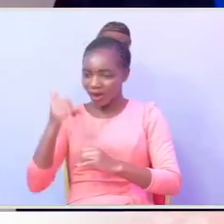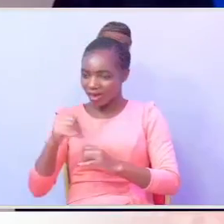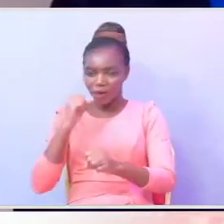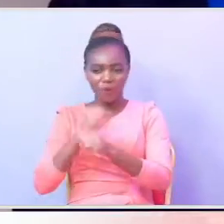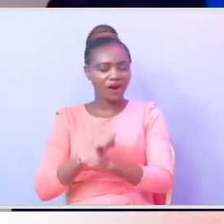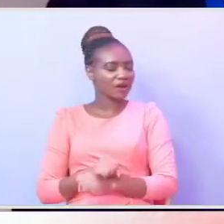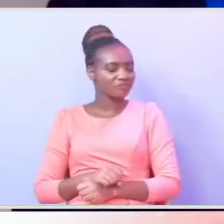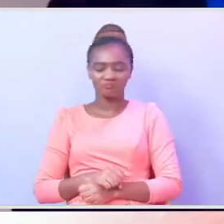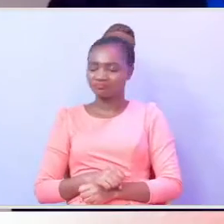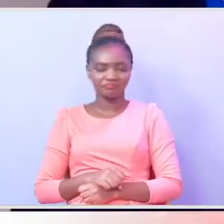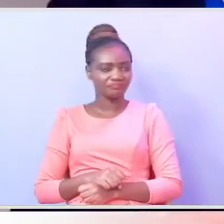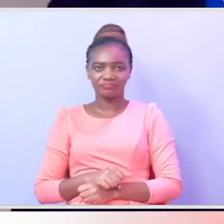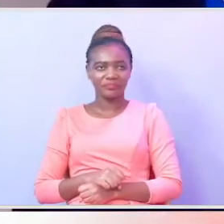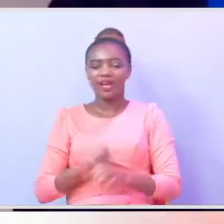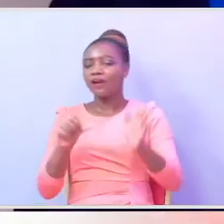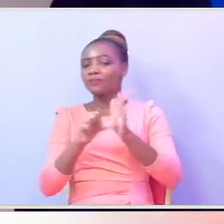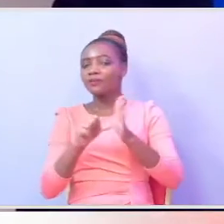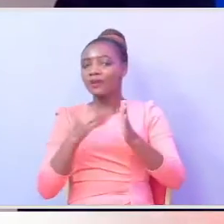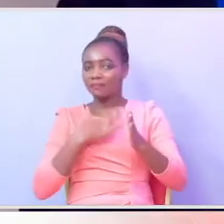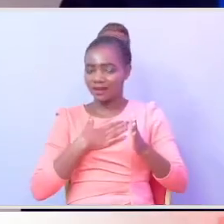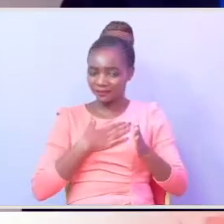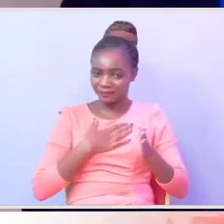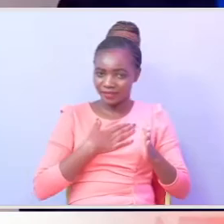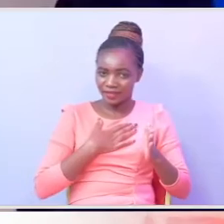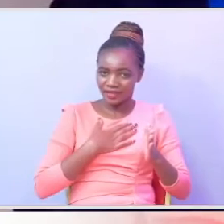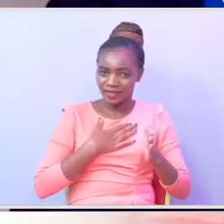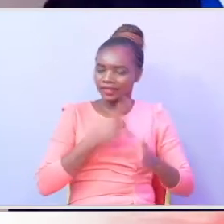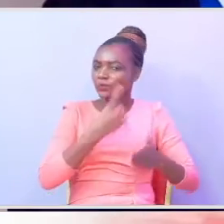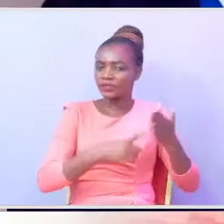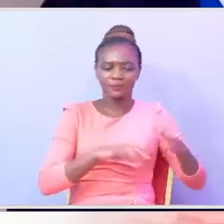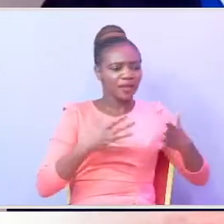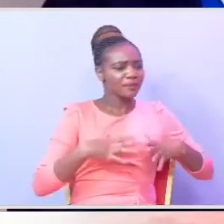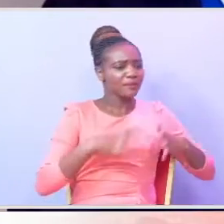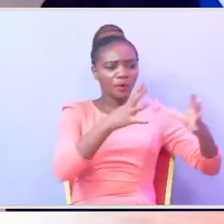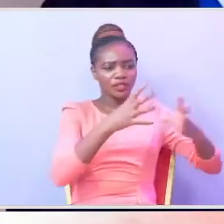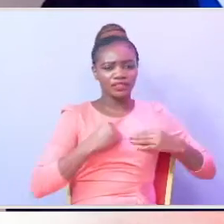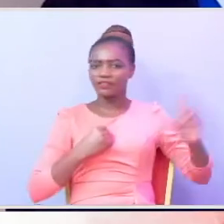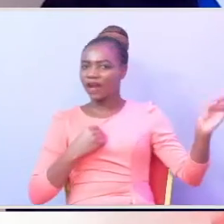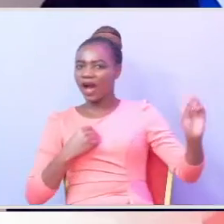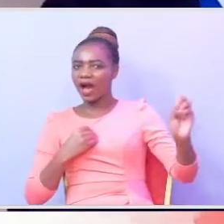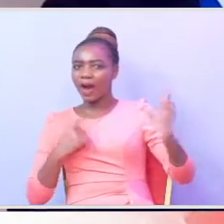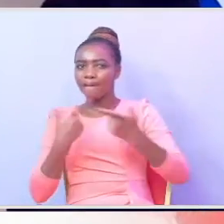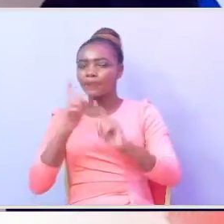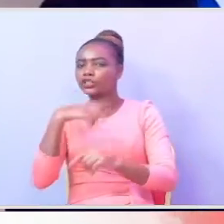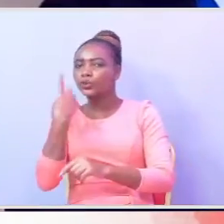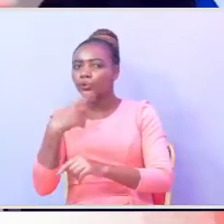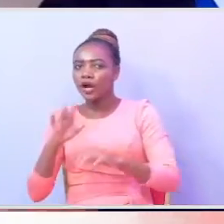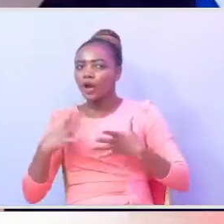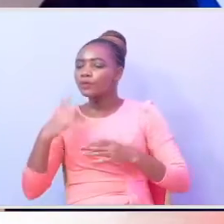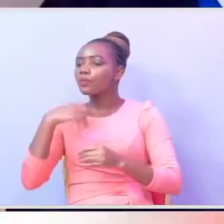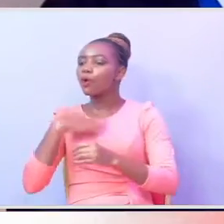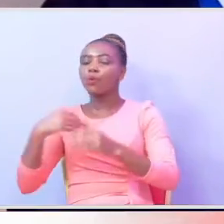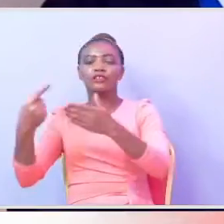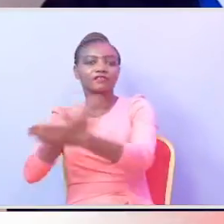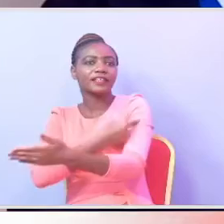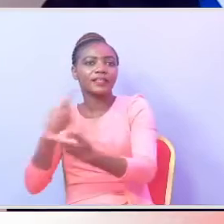My problem is not the people who are refusing to take vaccines. My problem is the people who want vaccines and can't get